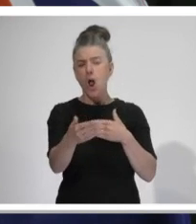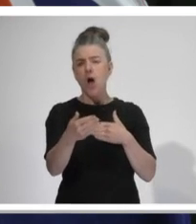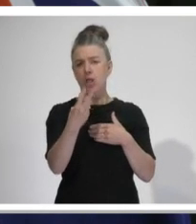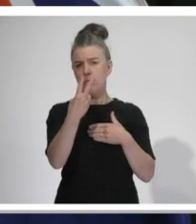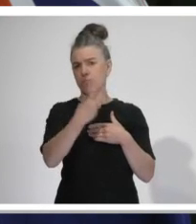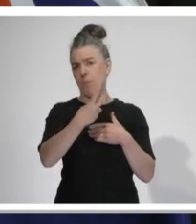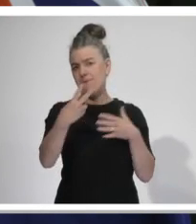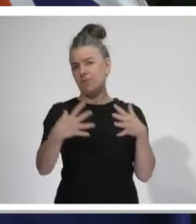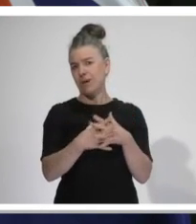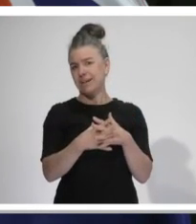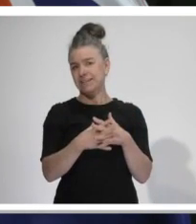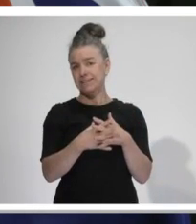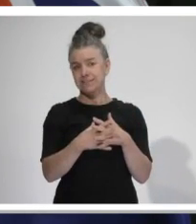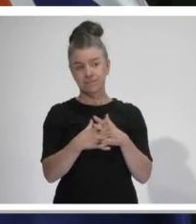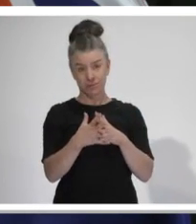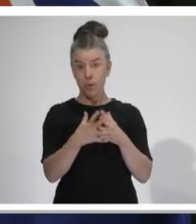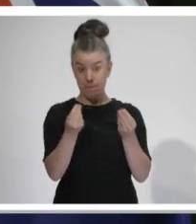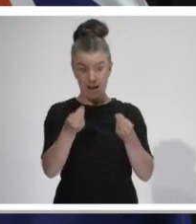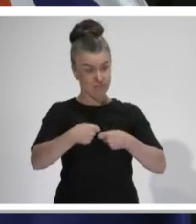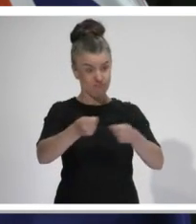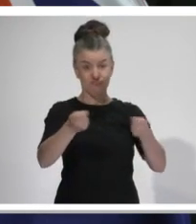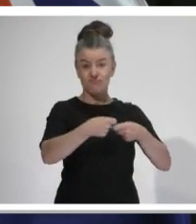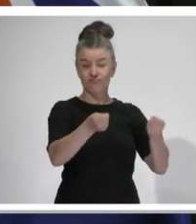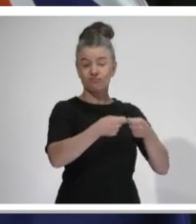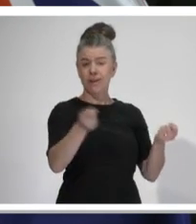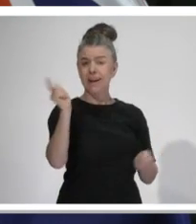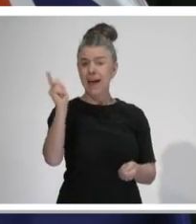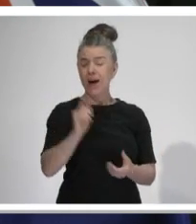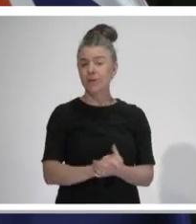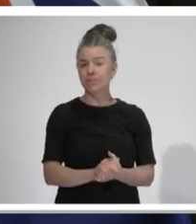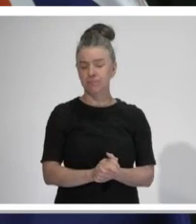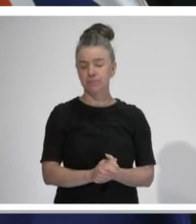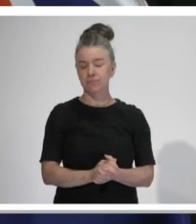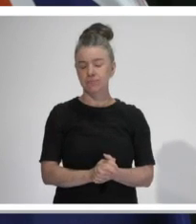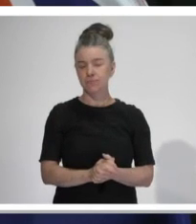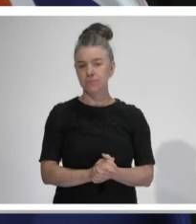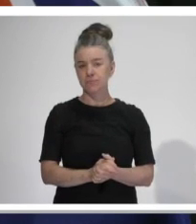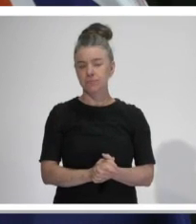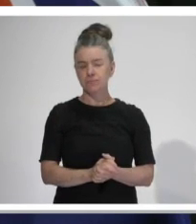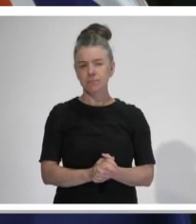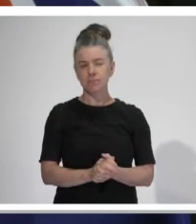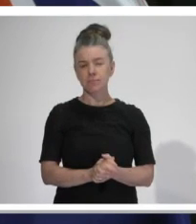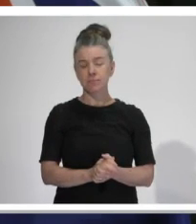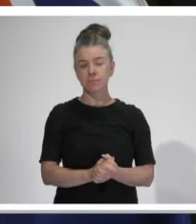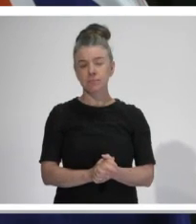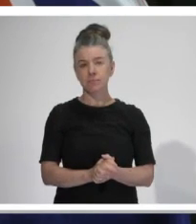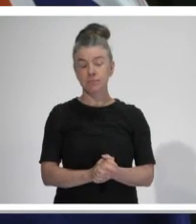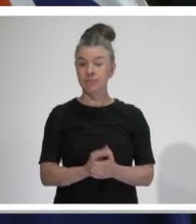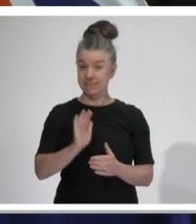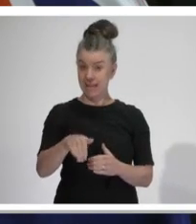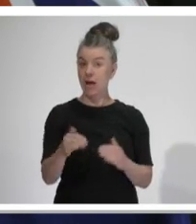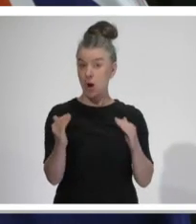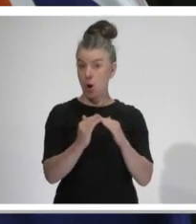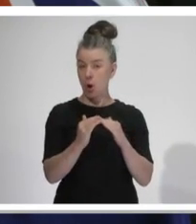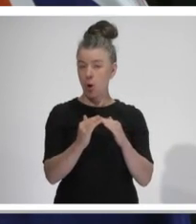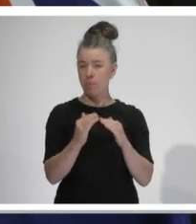where we are, that money is reaching people. As an aside, and to throw back to my earlier comments about the importance of staying home